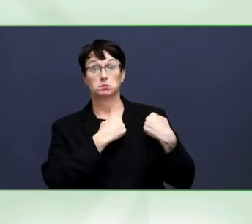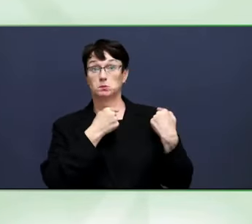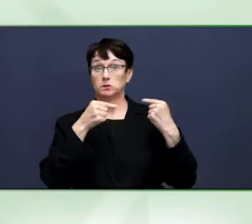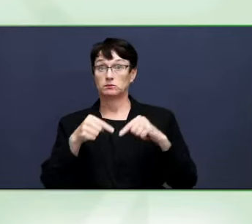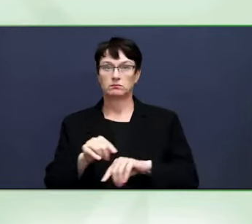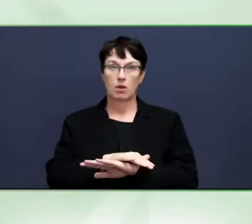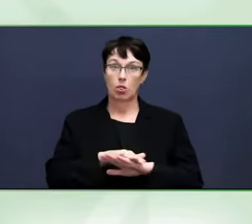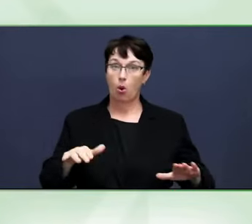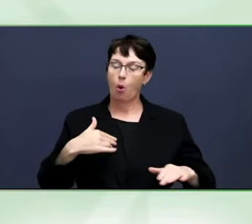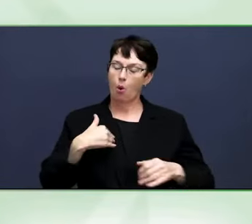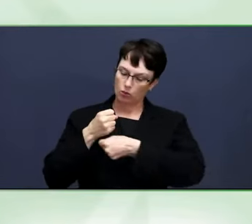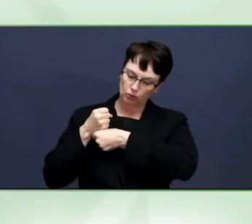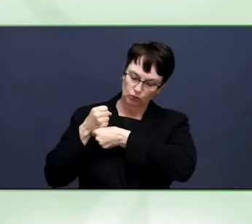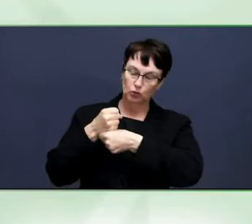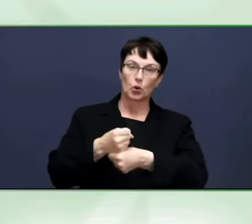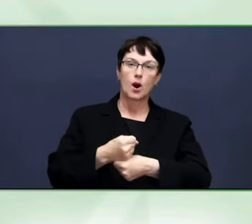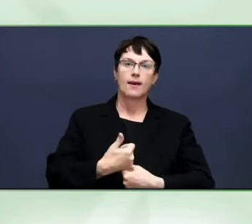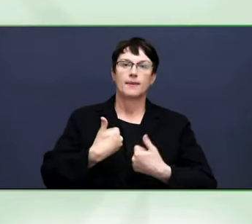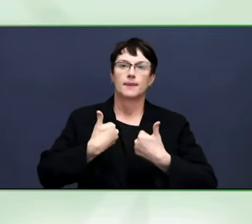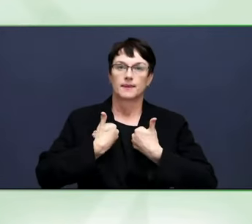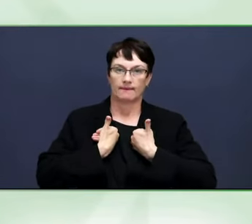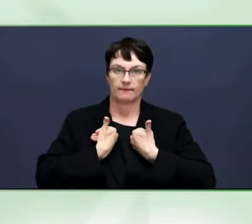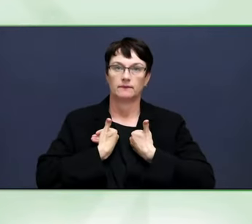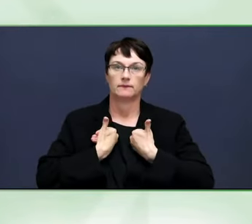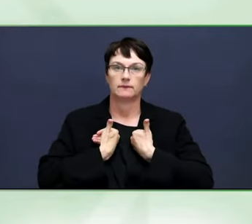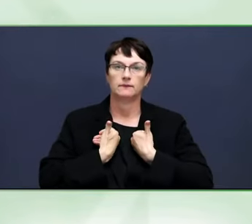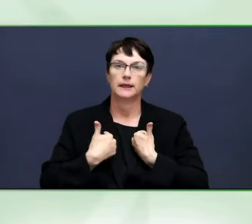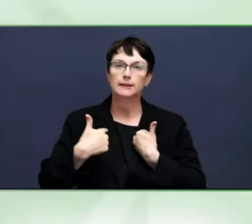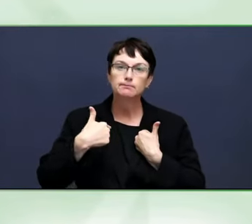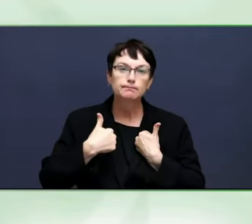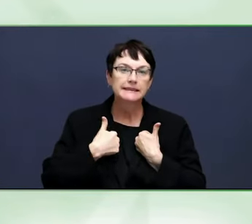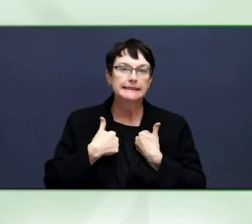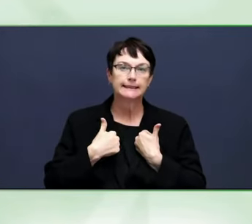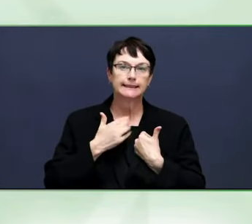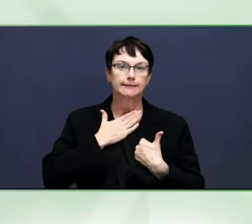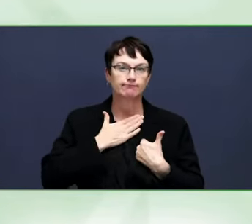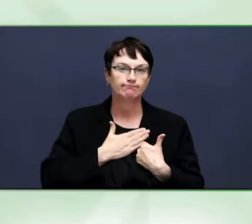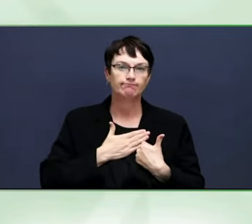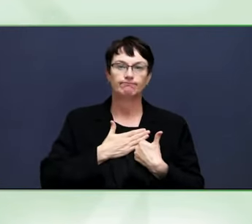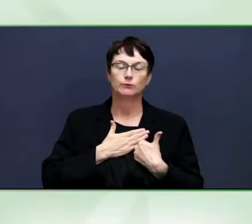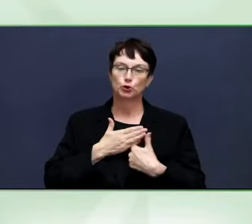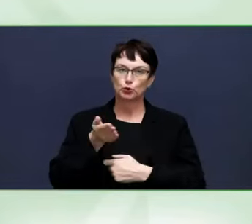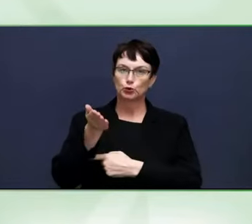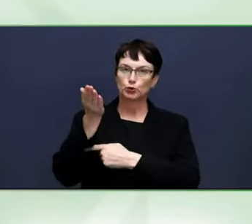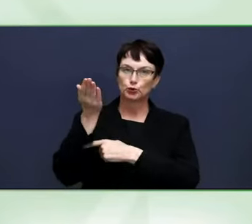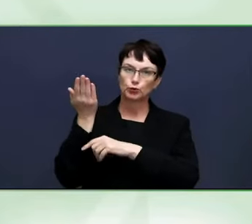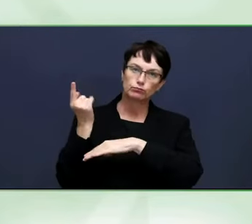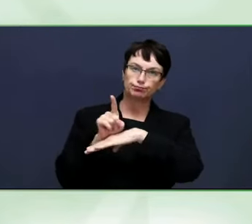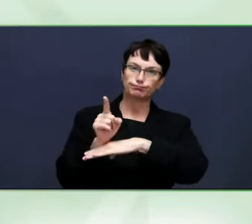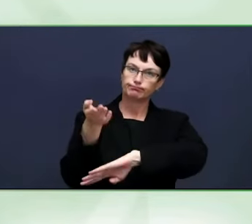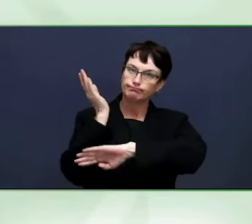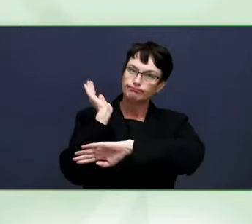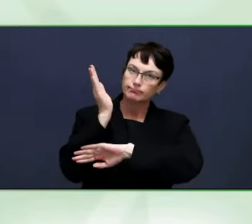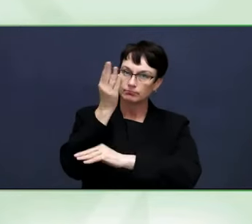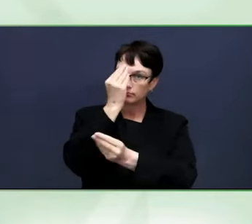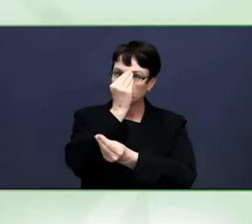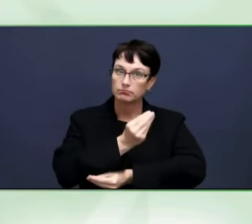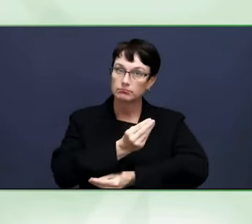especially for deaf children, but more so for those who were raised with spoken